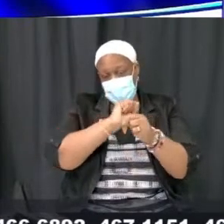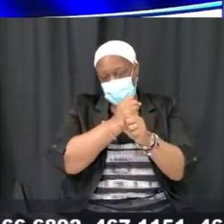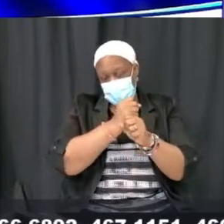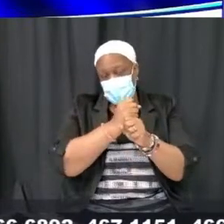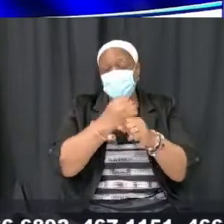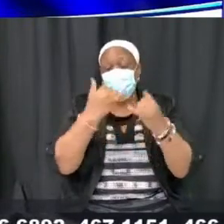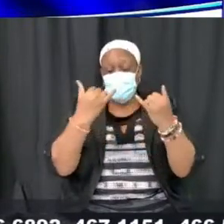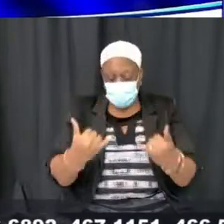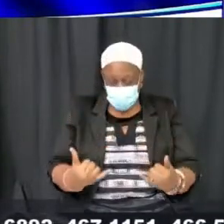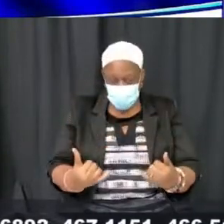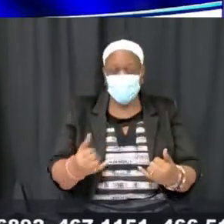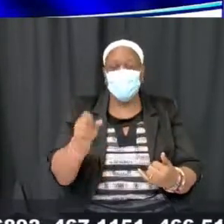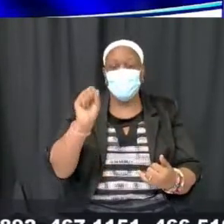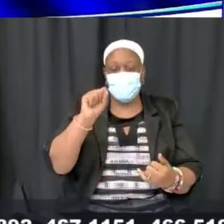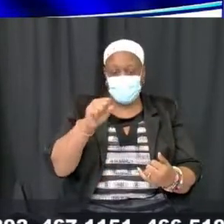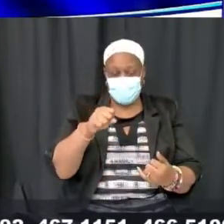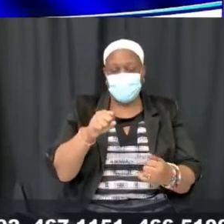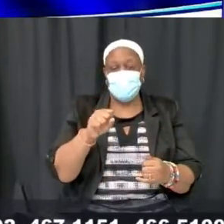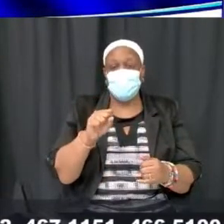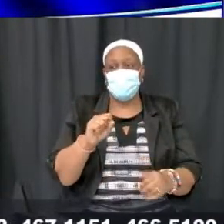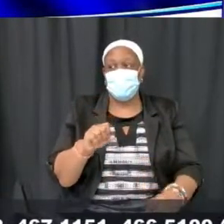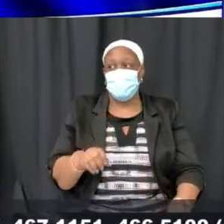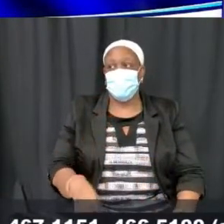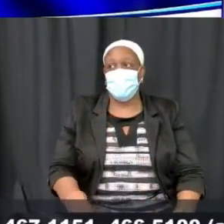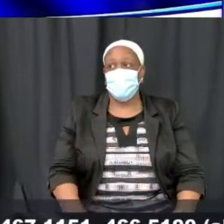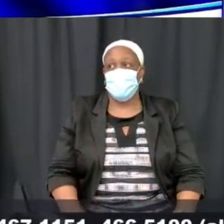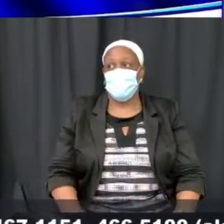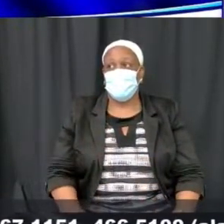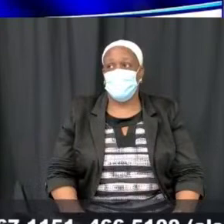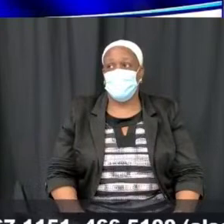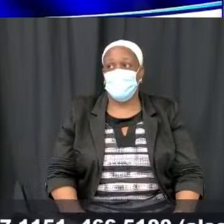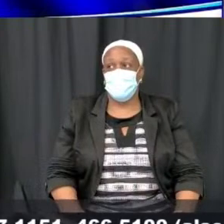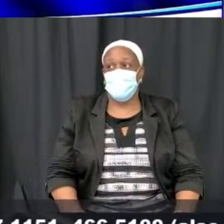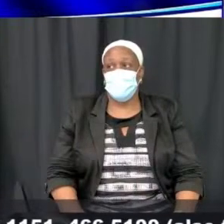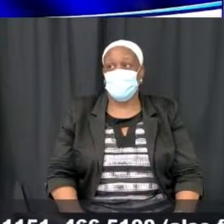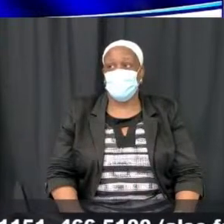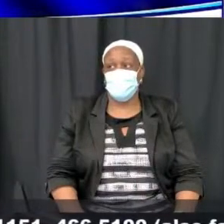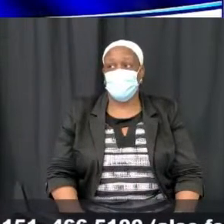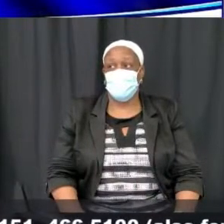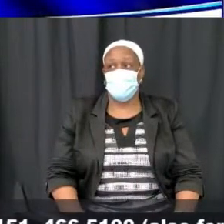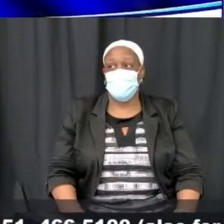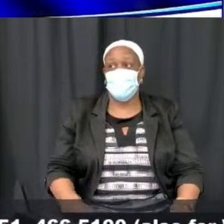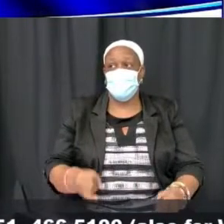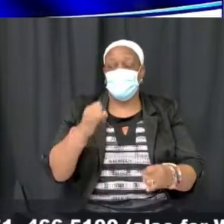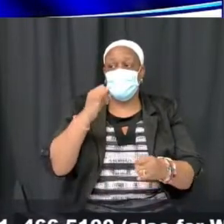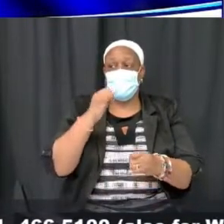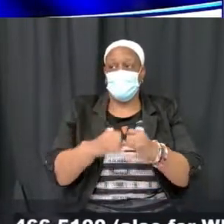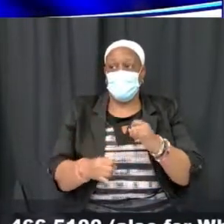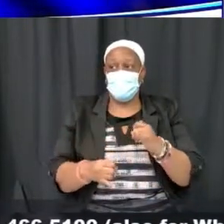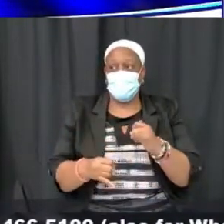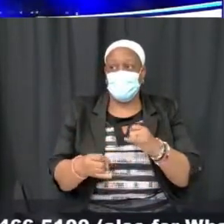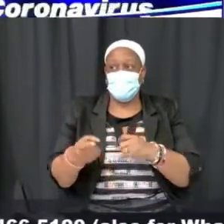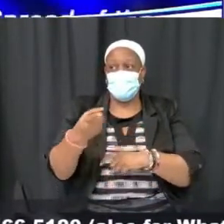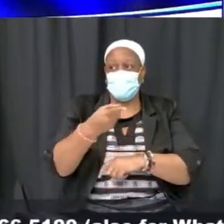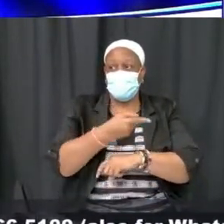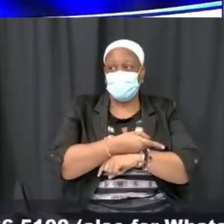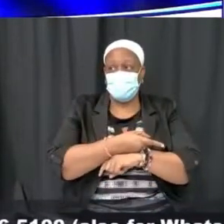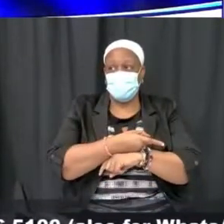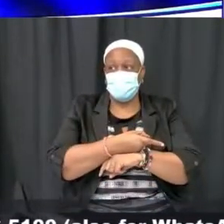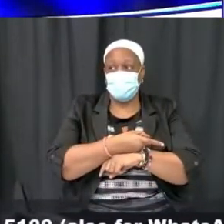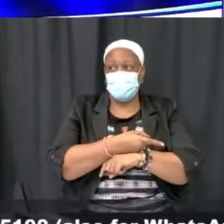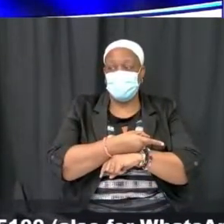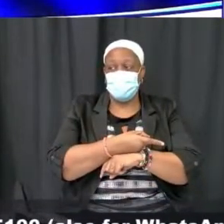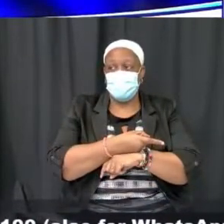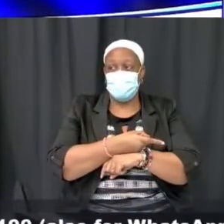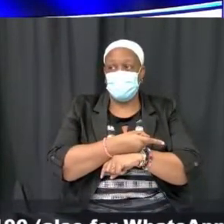Today is the final day of the 24-hour curfew for this week, and Thursday, July 8th,